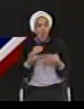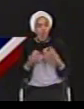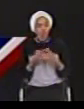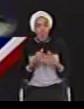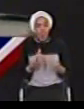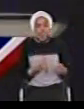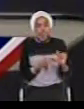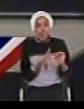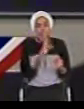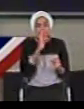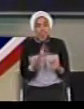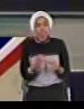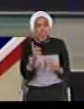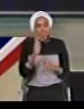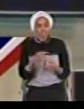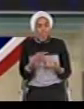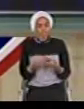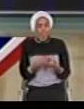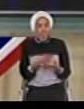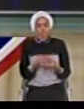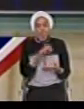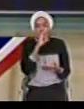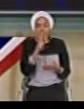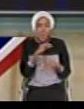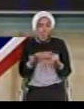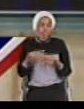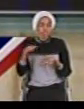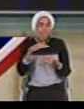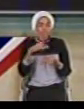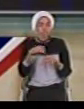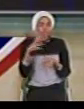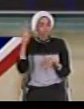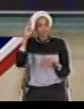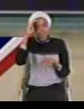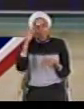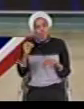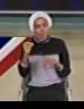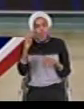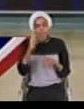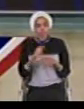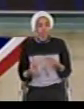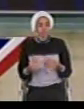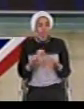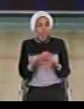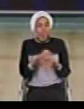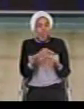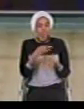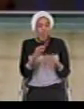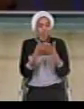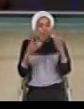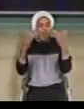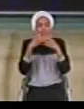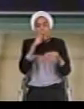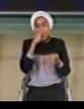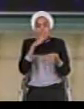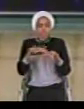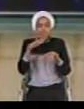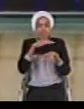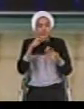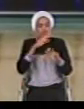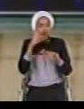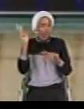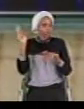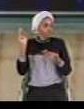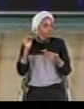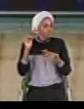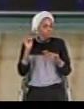the gospel is above them. The message of heaven is above them. The revelation from heaven